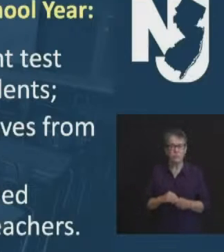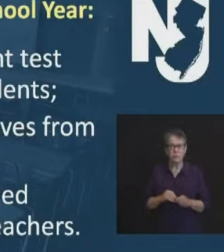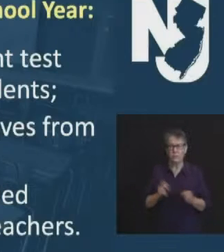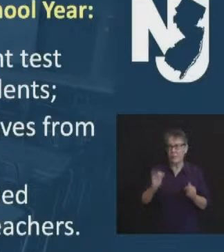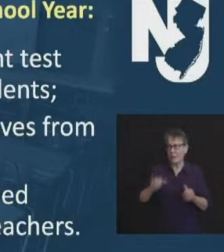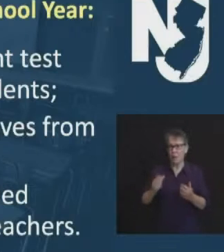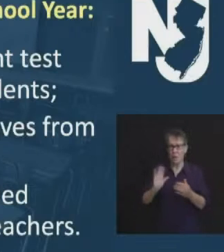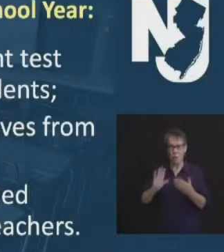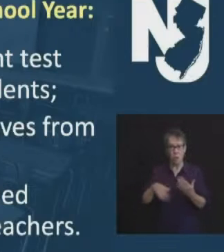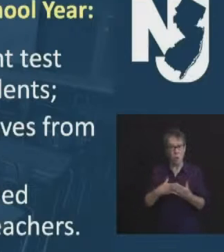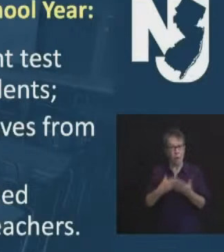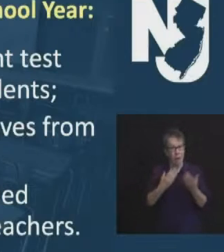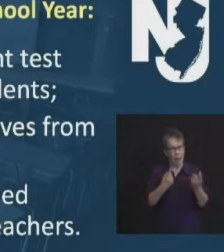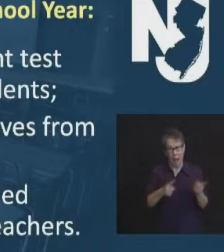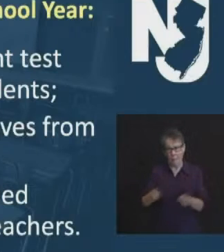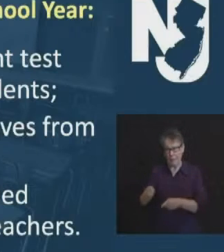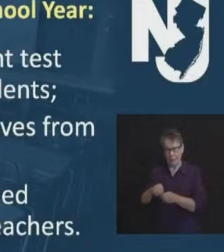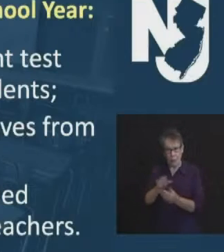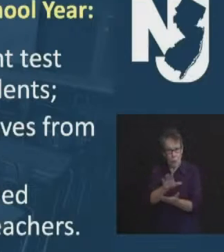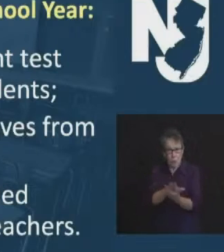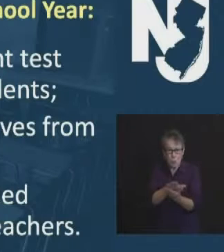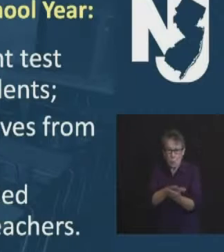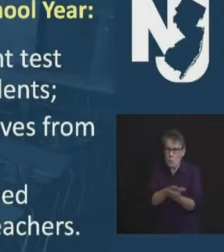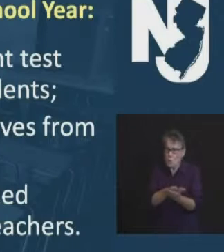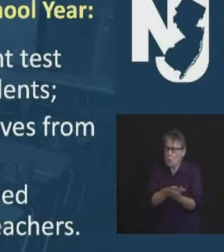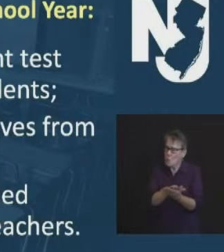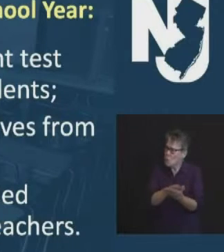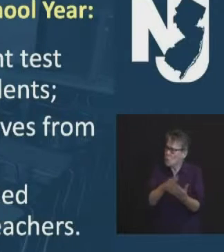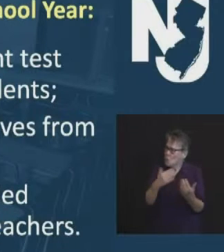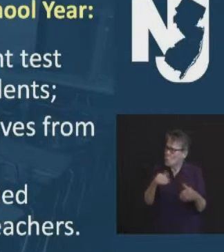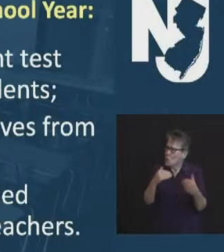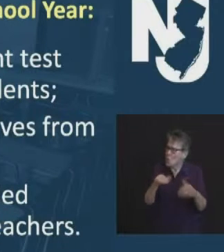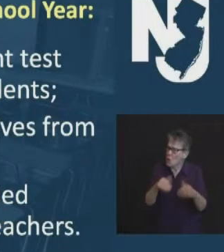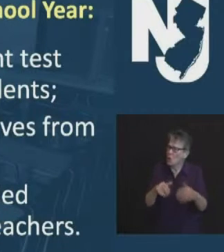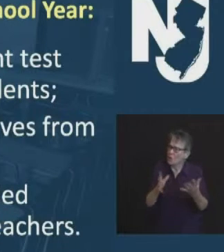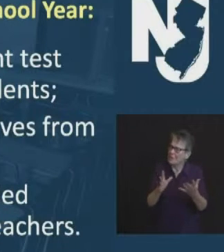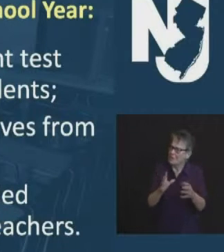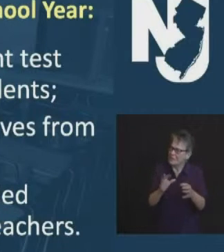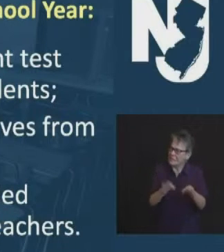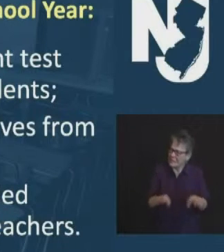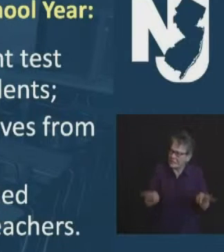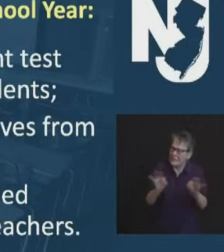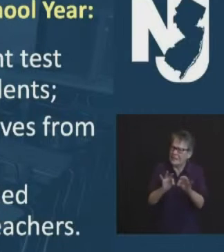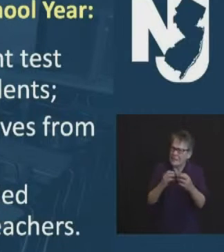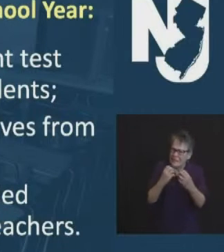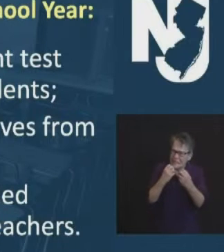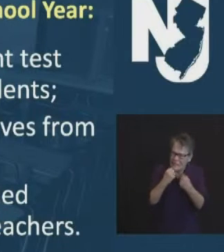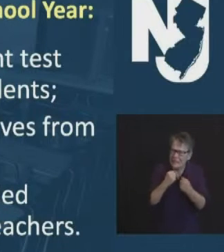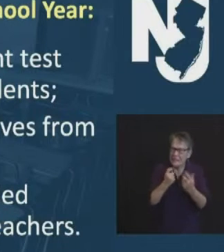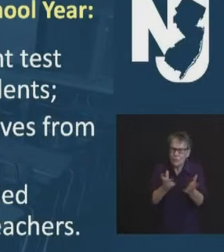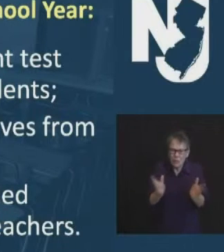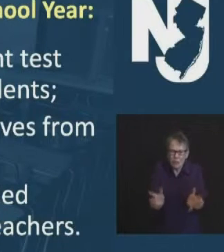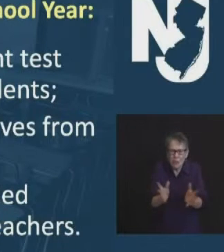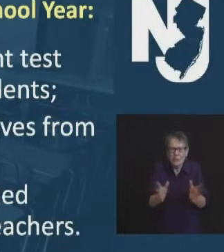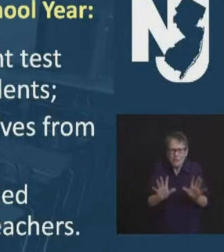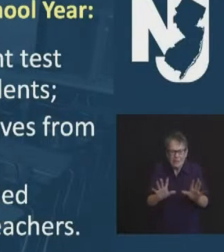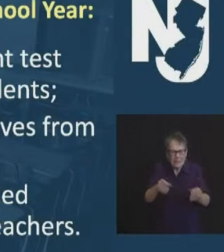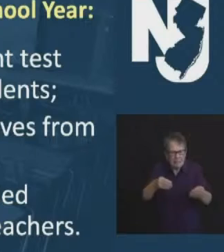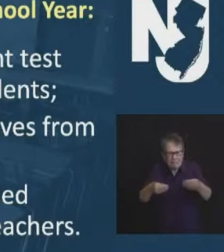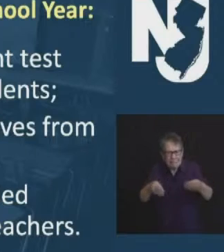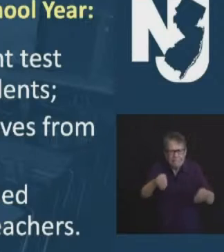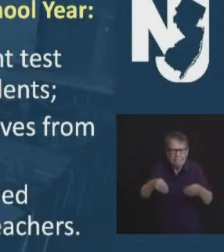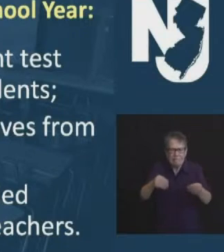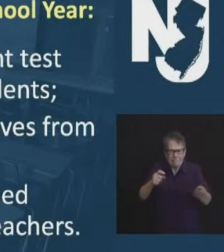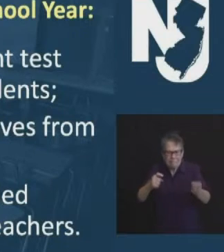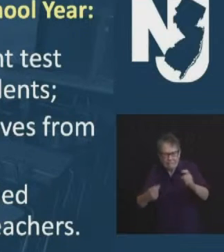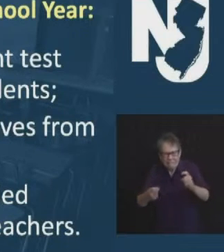added flexibility to ensure that students are in capable hands whenever substitutes are necessary. Again, I will ask Angelica to